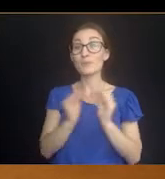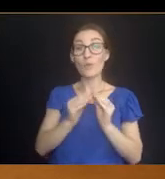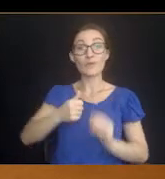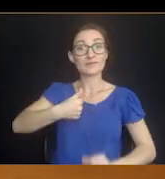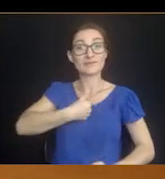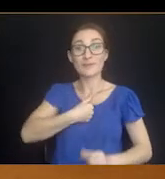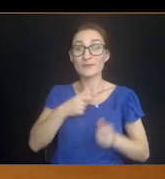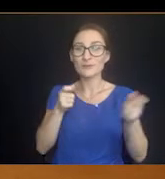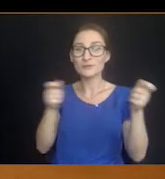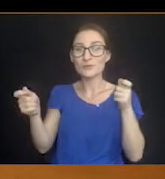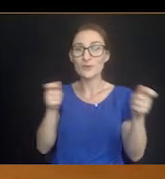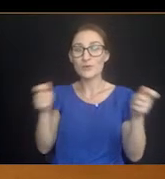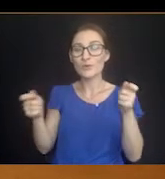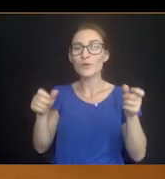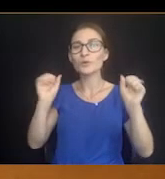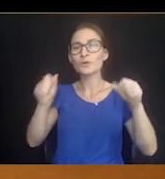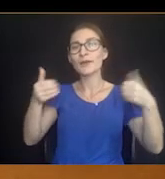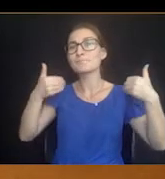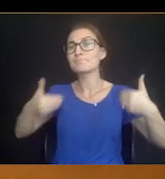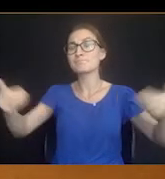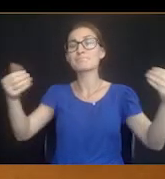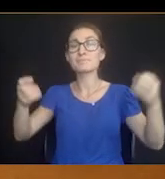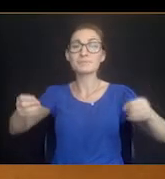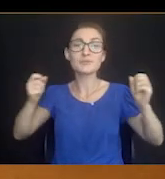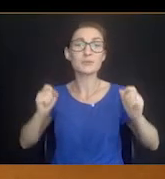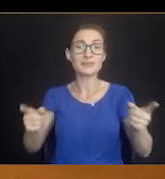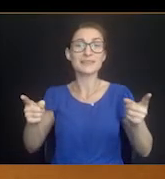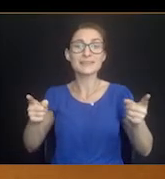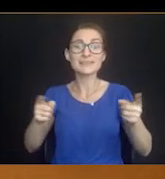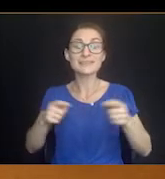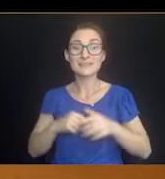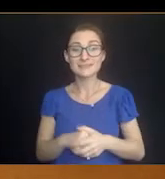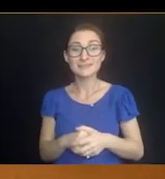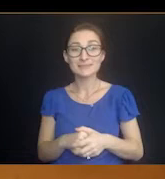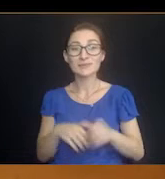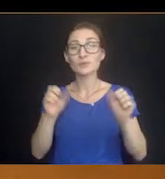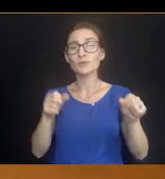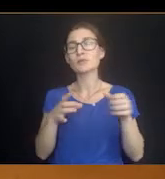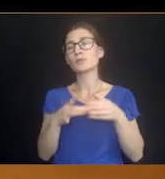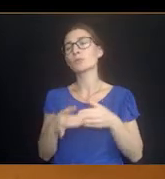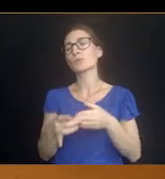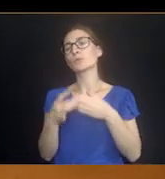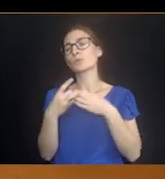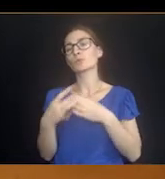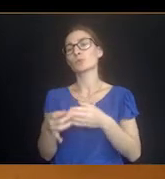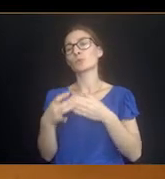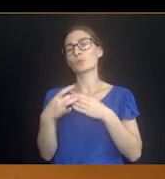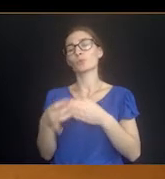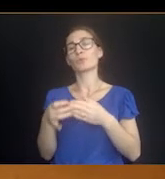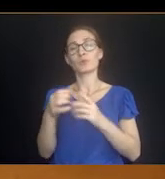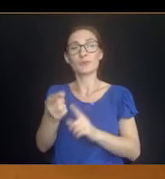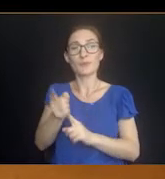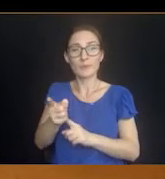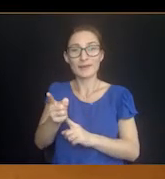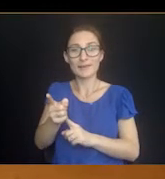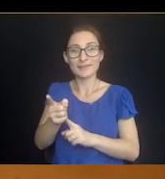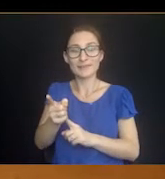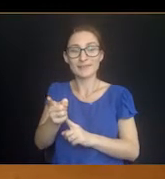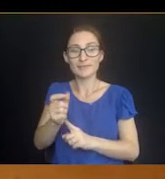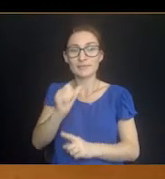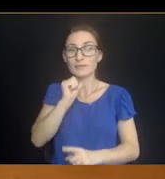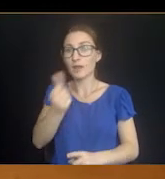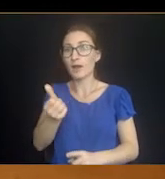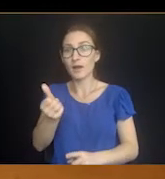in aliveness and knowing about this moment. You have greater self-control to the point that you can be spontaneous.